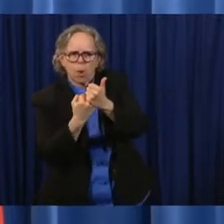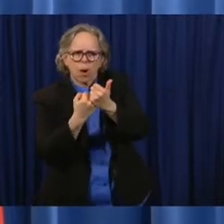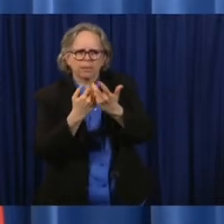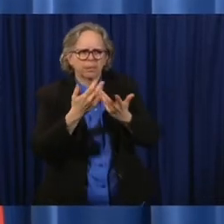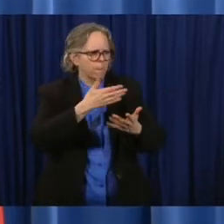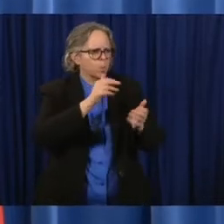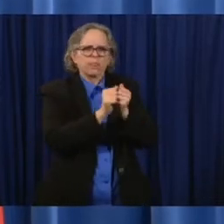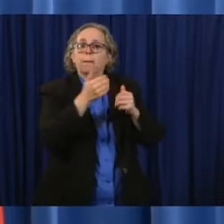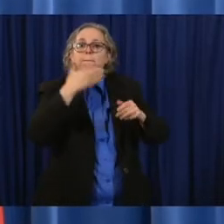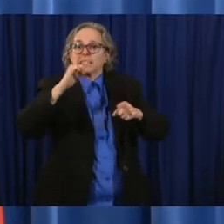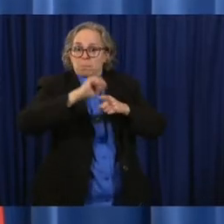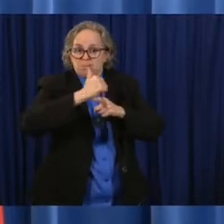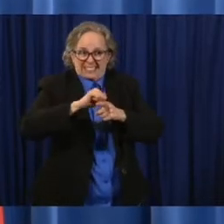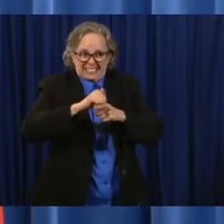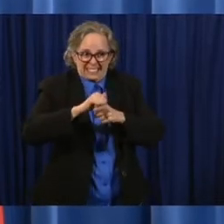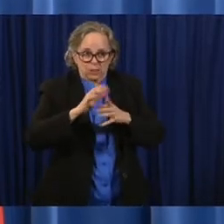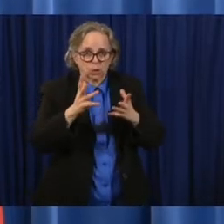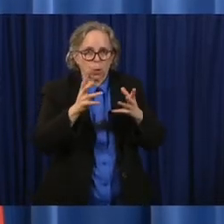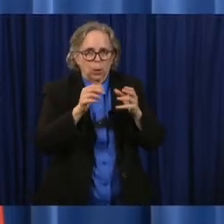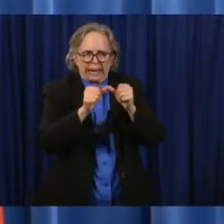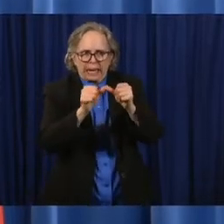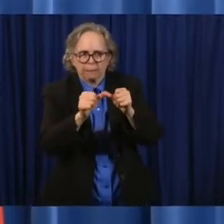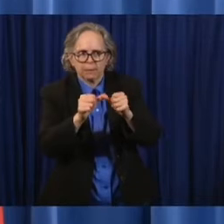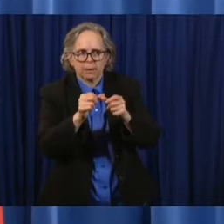a place safe.